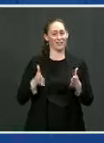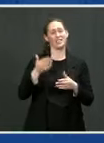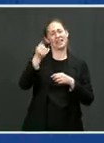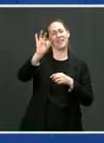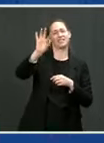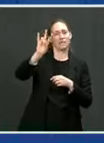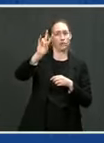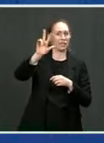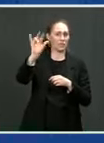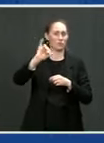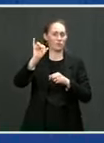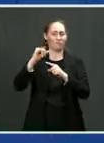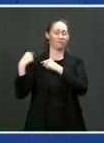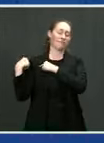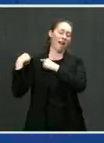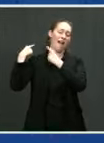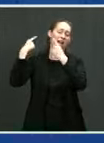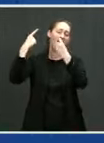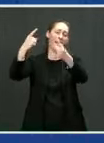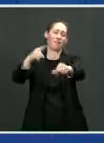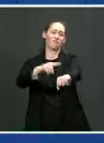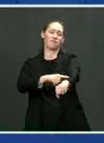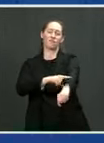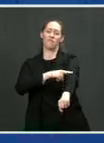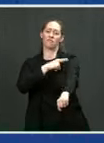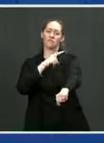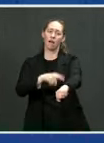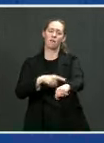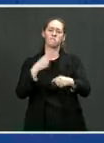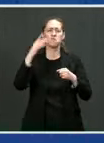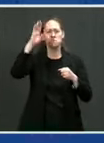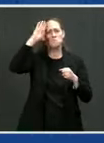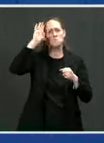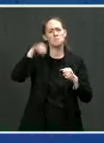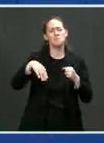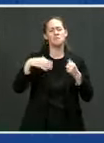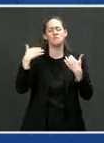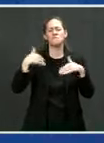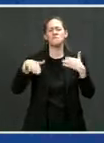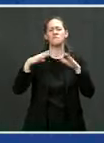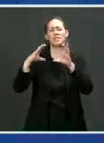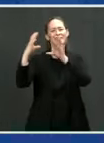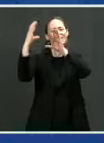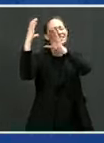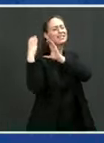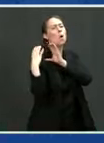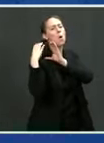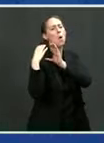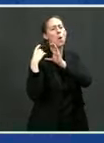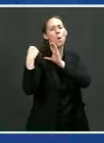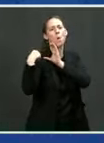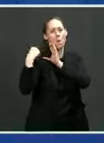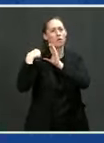73. And so much strain and responsibility have been placed on the soldiers of the Capitol Police.